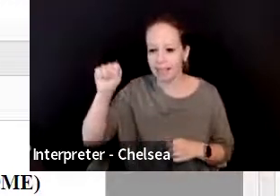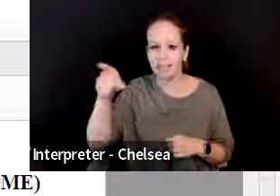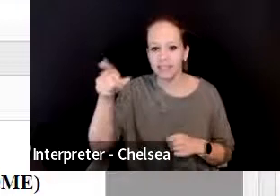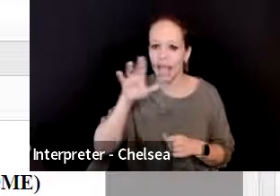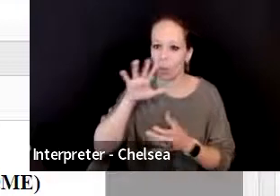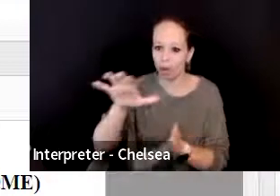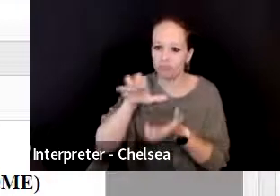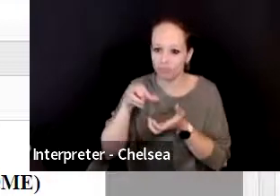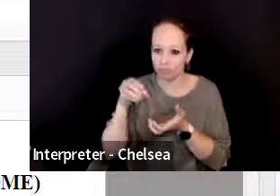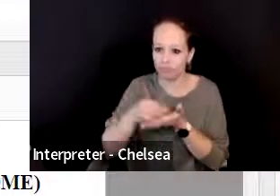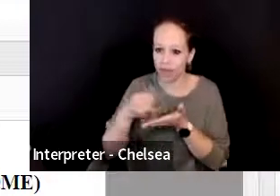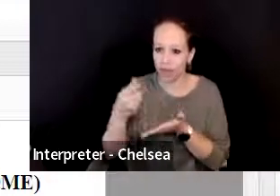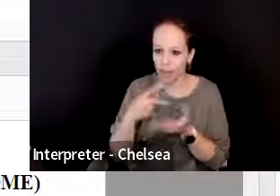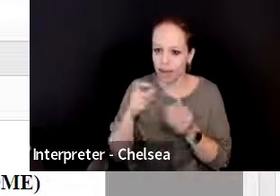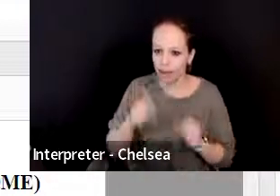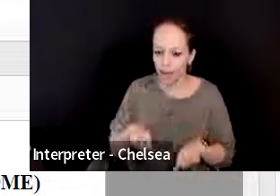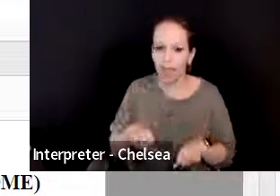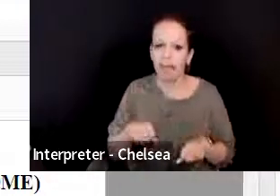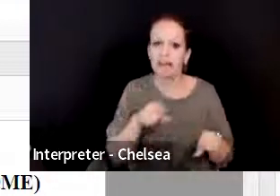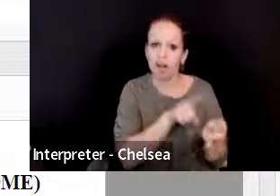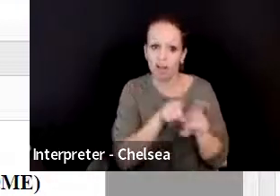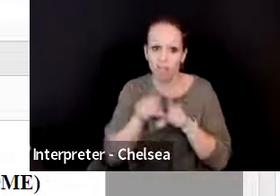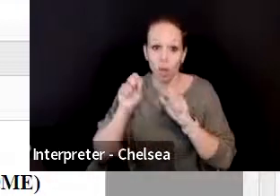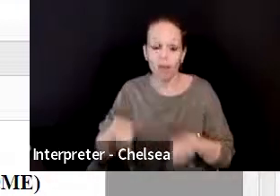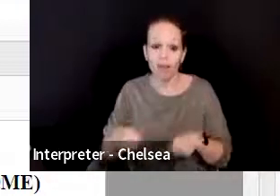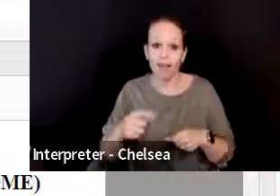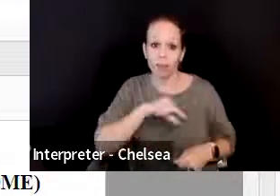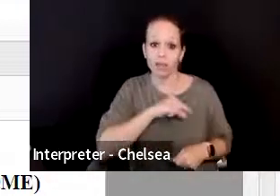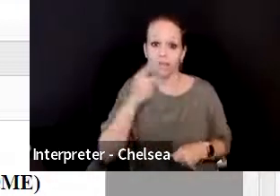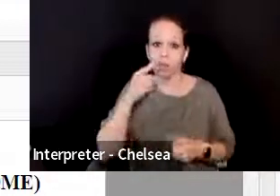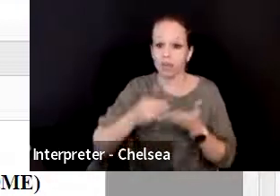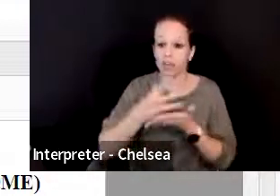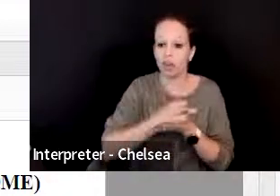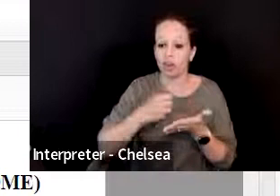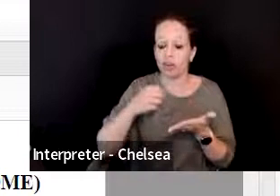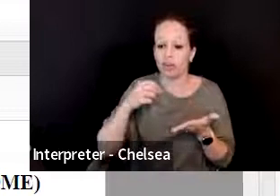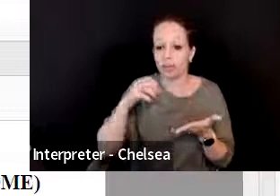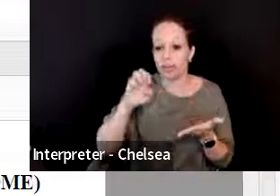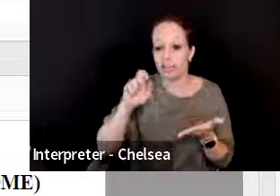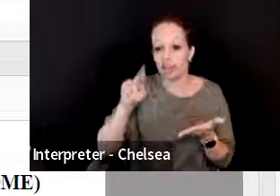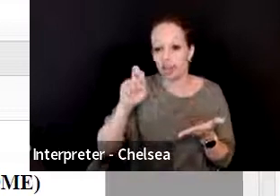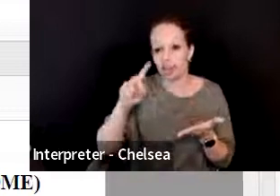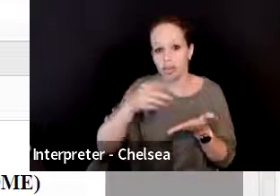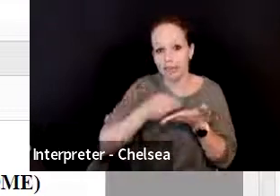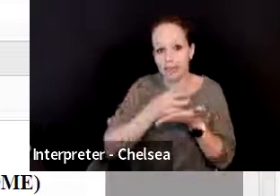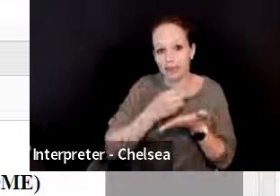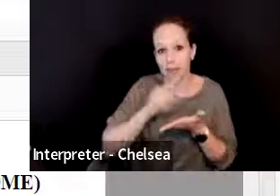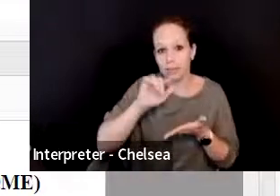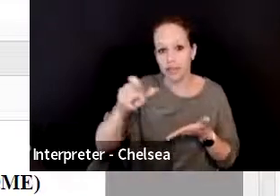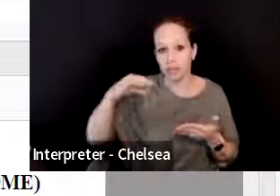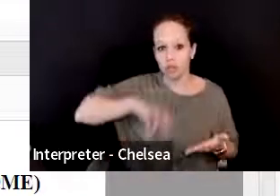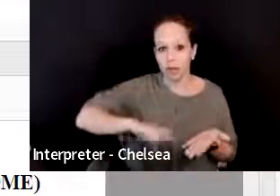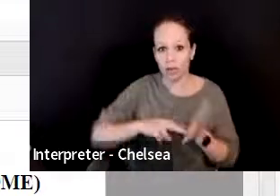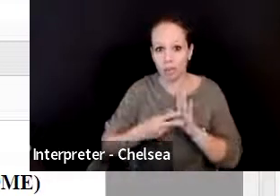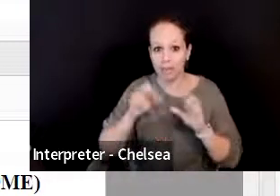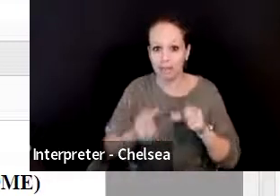will be eligible for the earned income tax credit, which means they may get another $400 a month. So